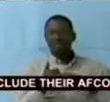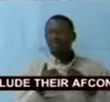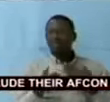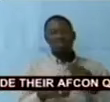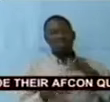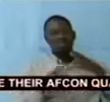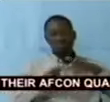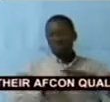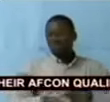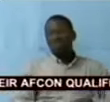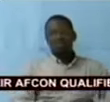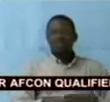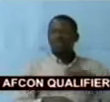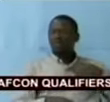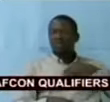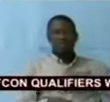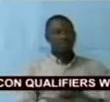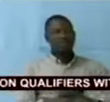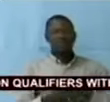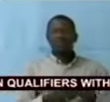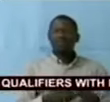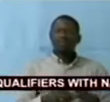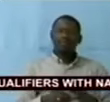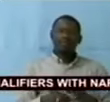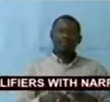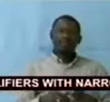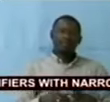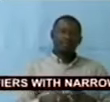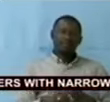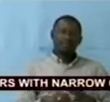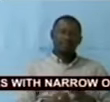So, and tell us how things unfolded.